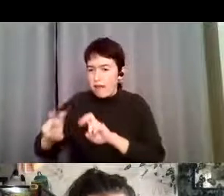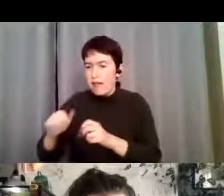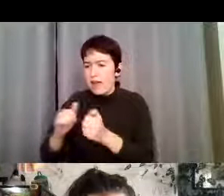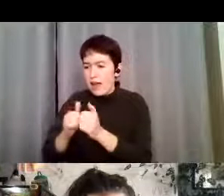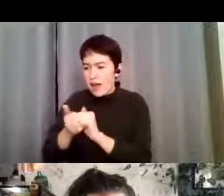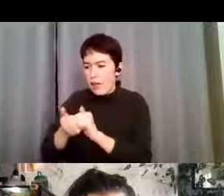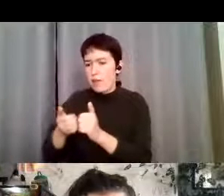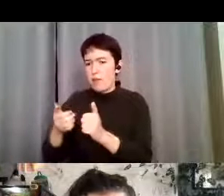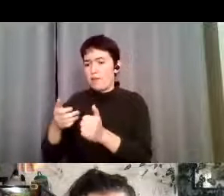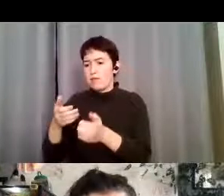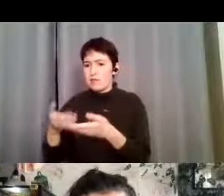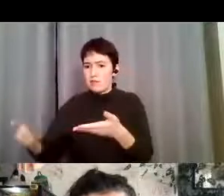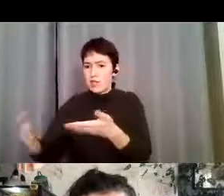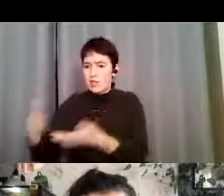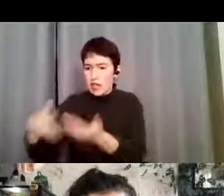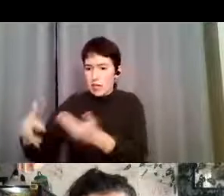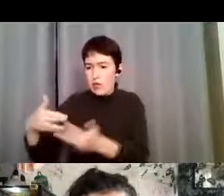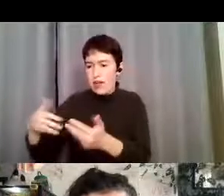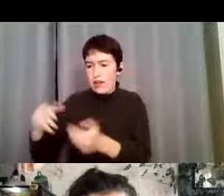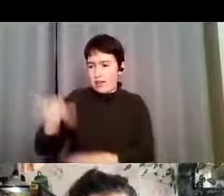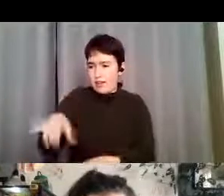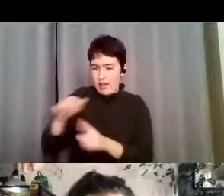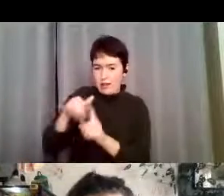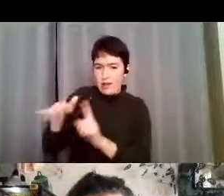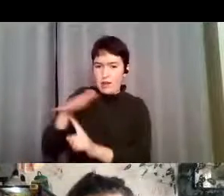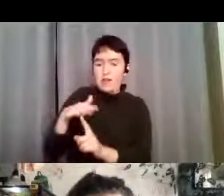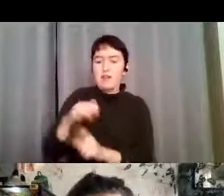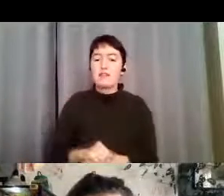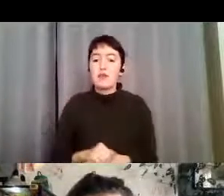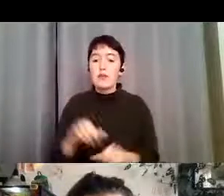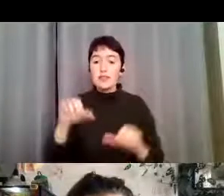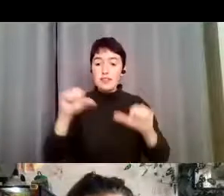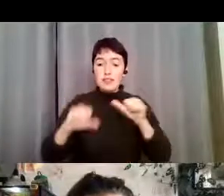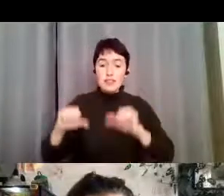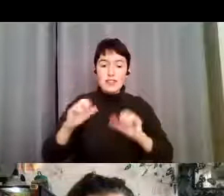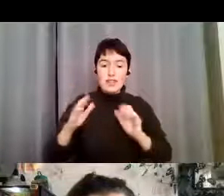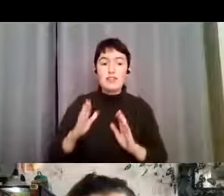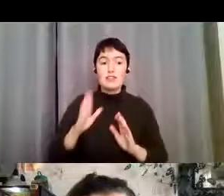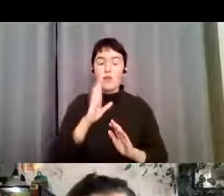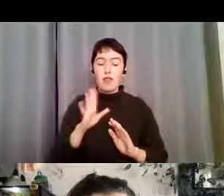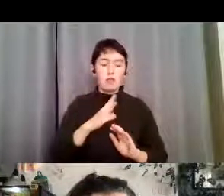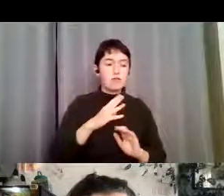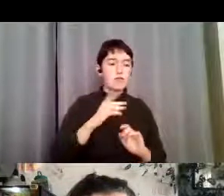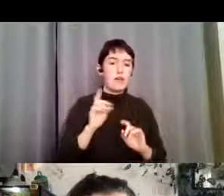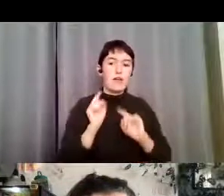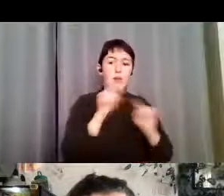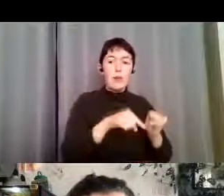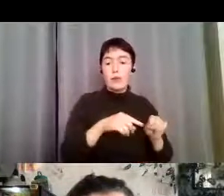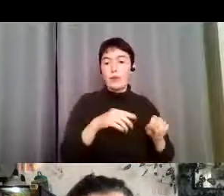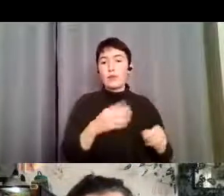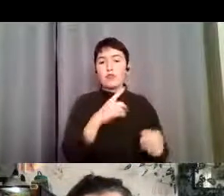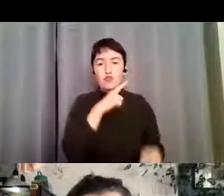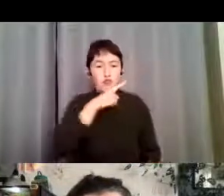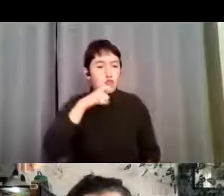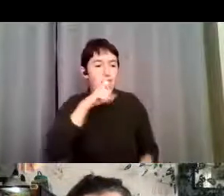might go out to the desert or to really cold and dry valleys in Antarctica that might